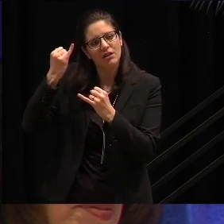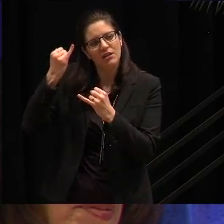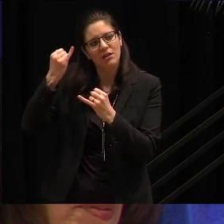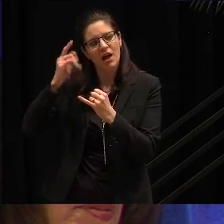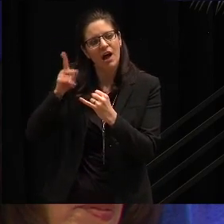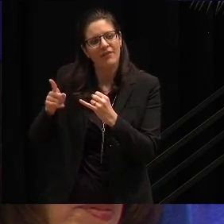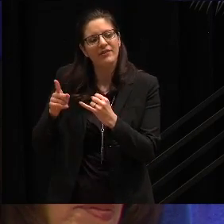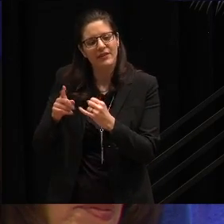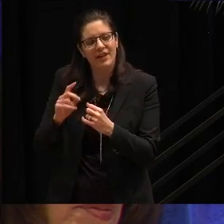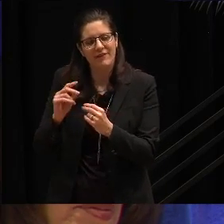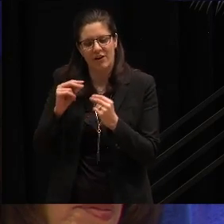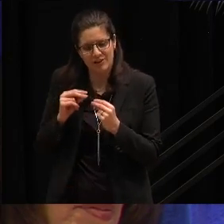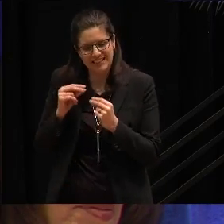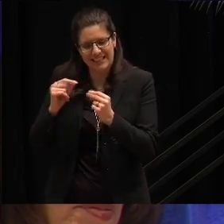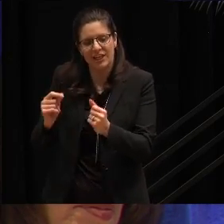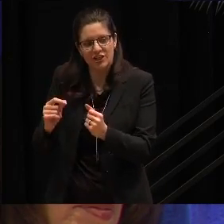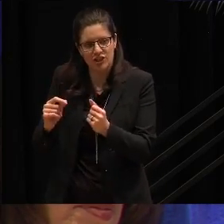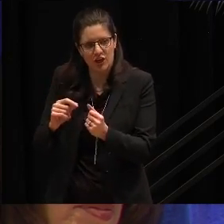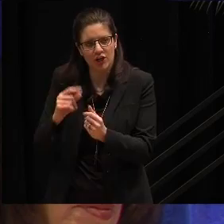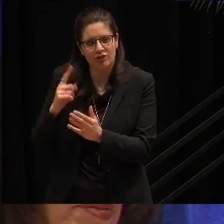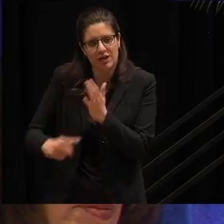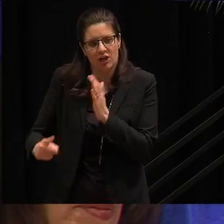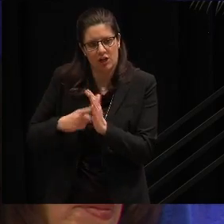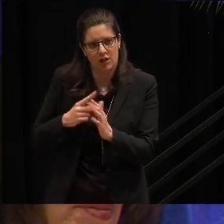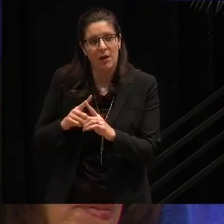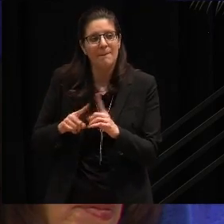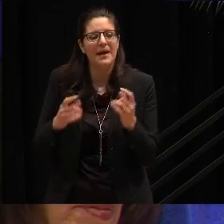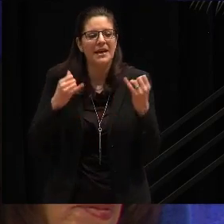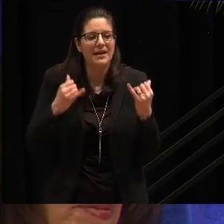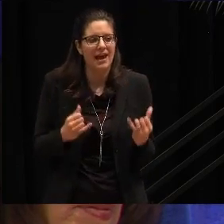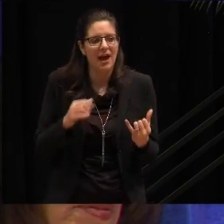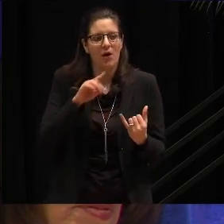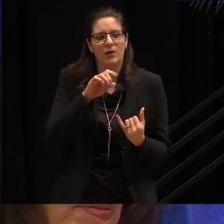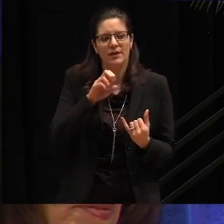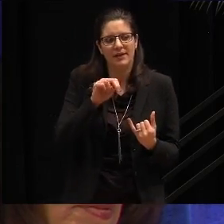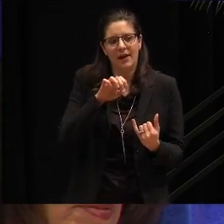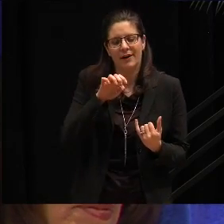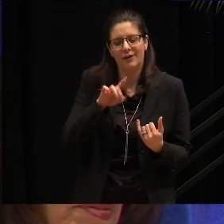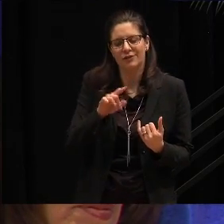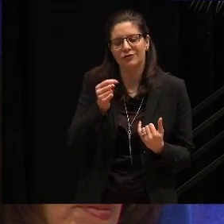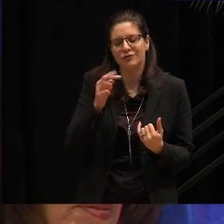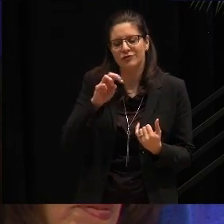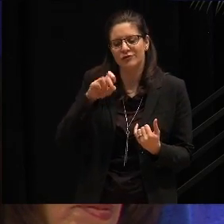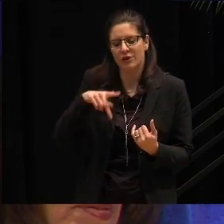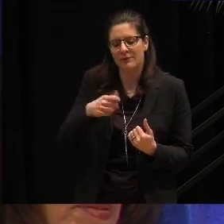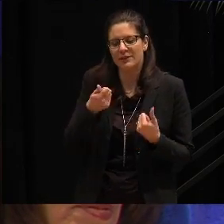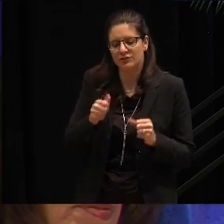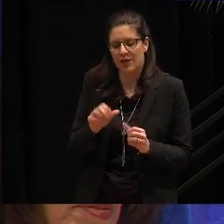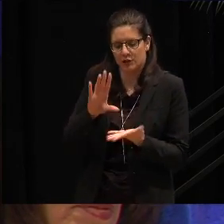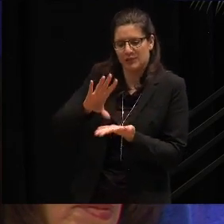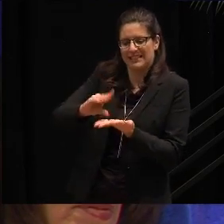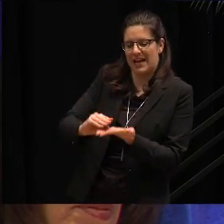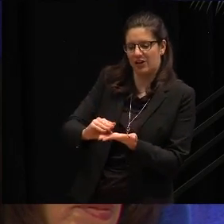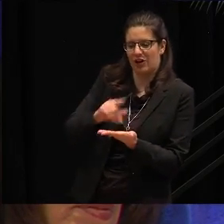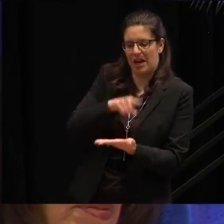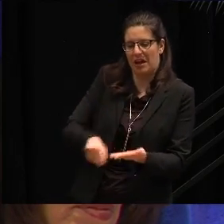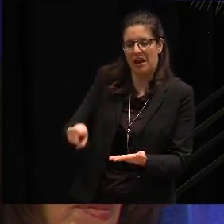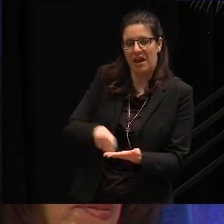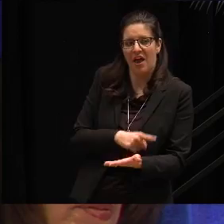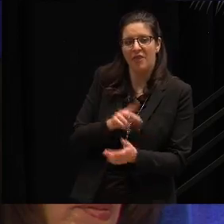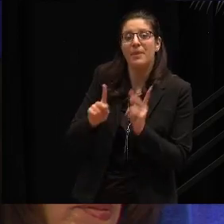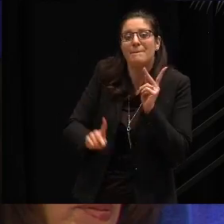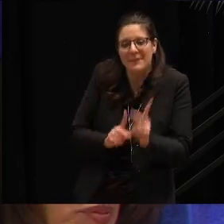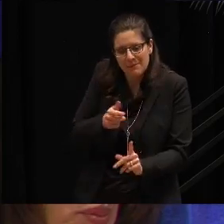knee-jerk critic of him. Donald Trump is trying to denigrate the very people who are doing the job